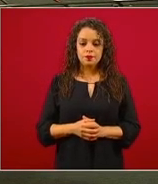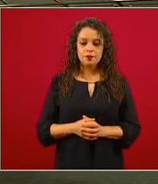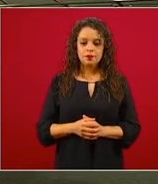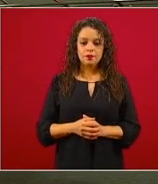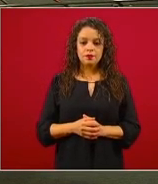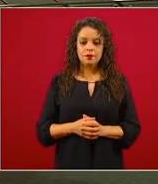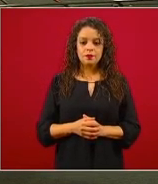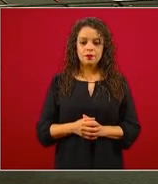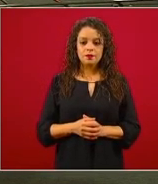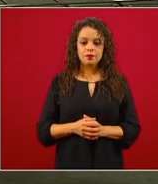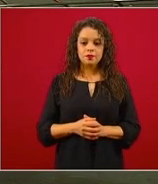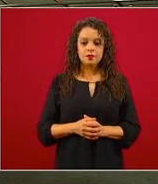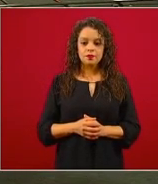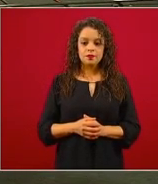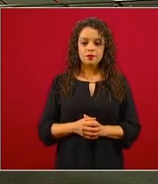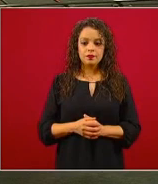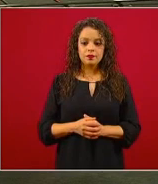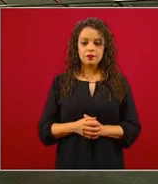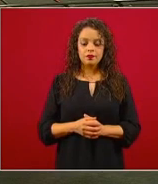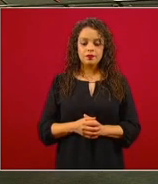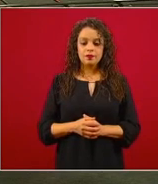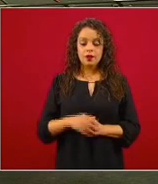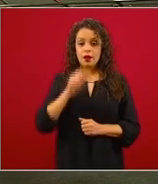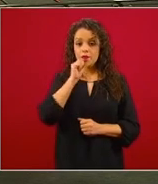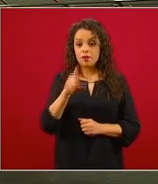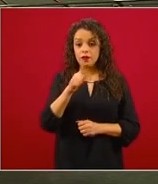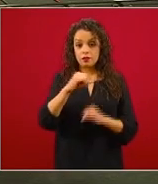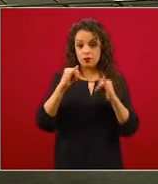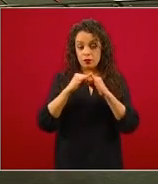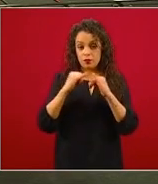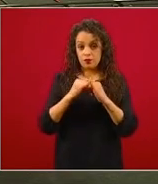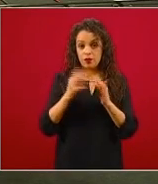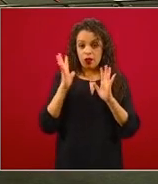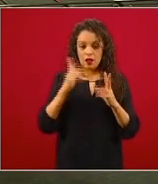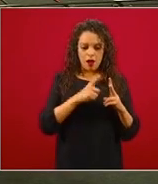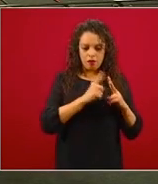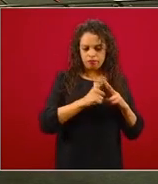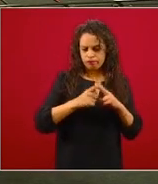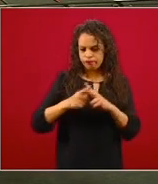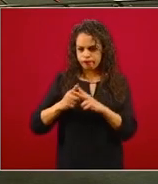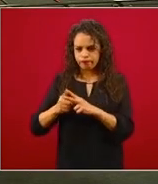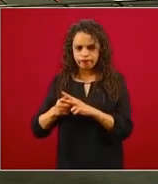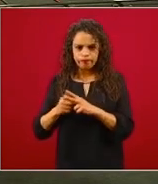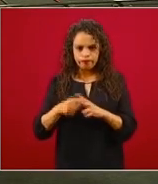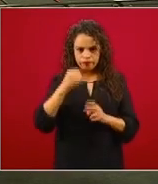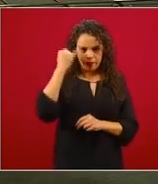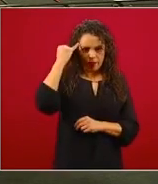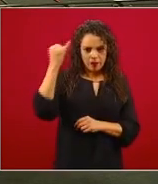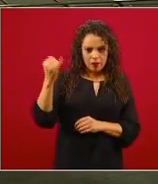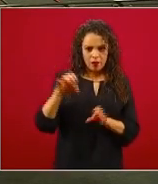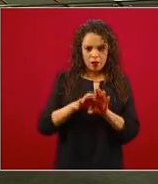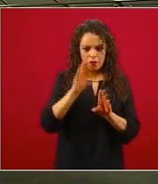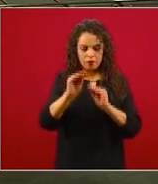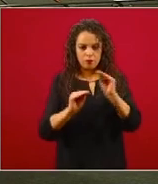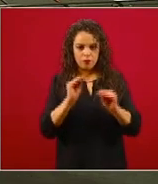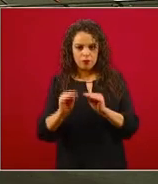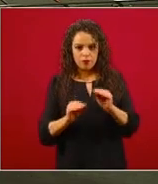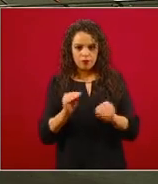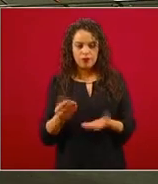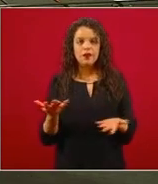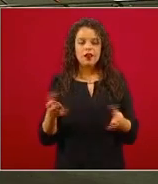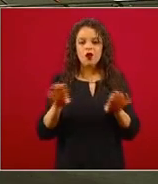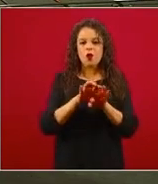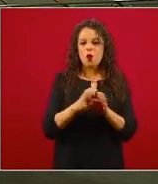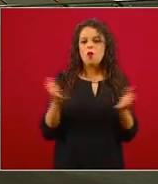Yeah, let's go to the next one. Also, the Institute, after we created this calculator, we thought, what can